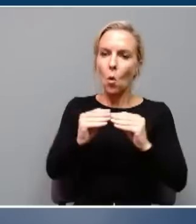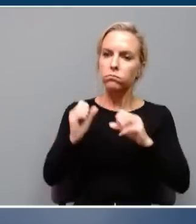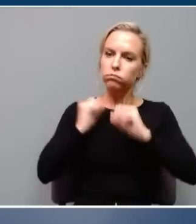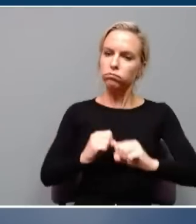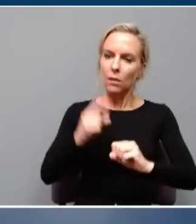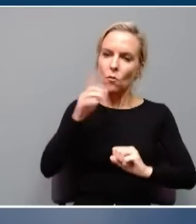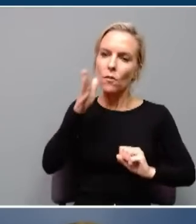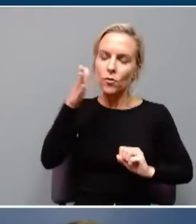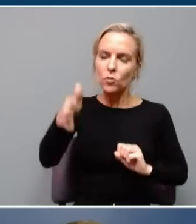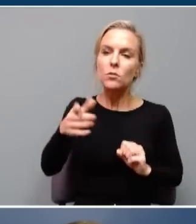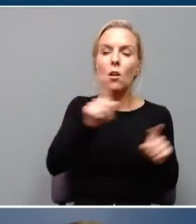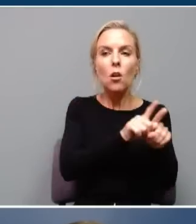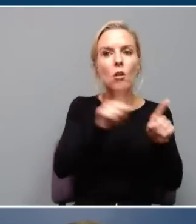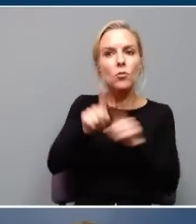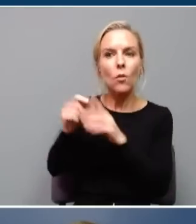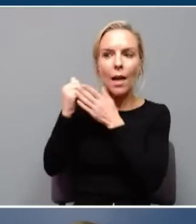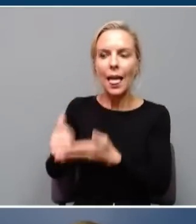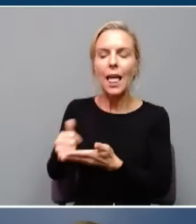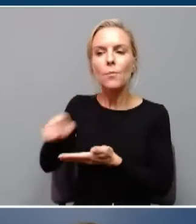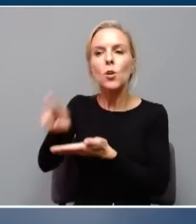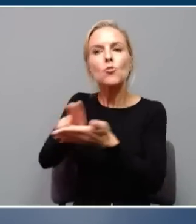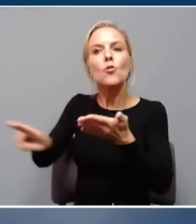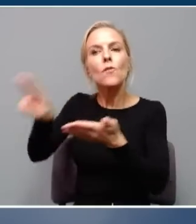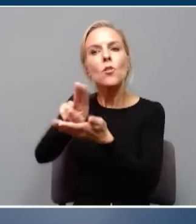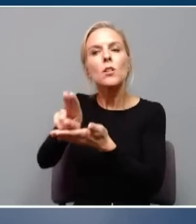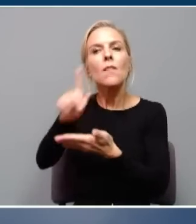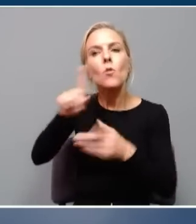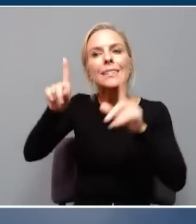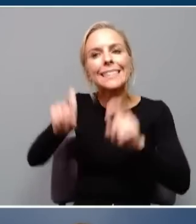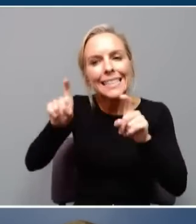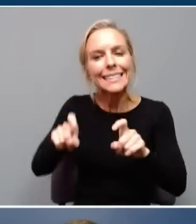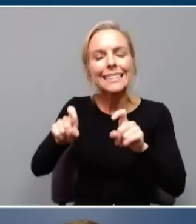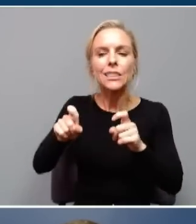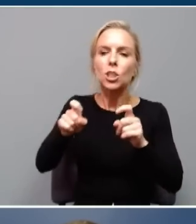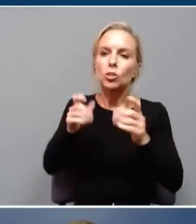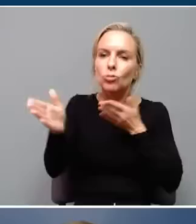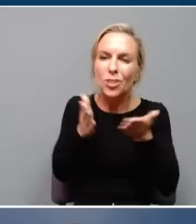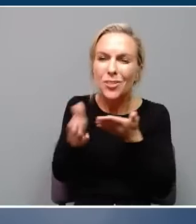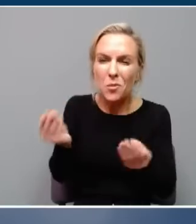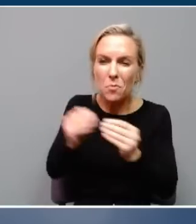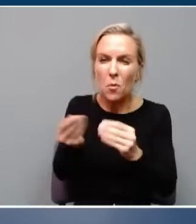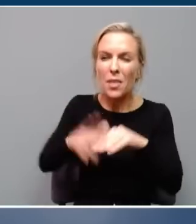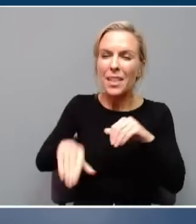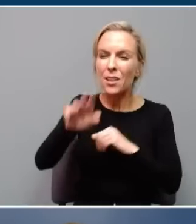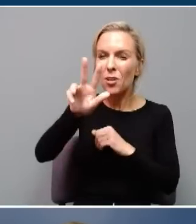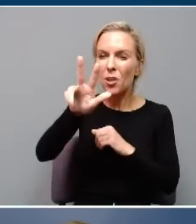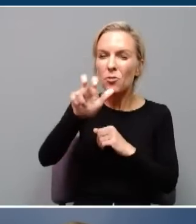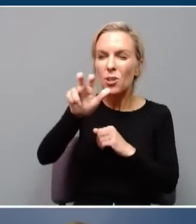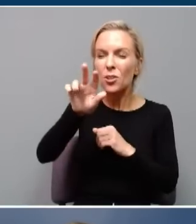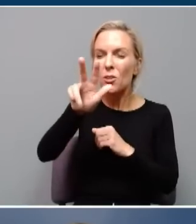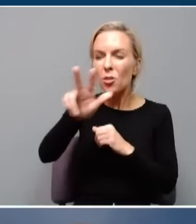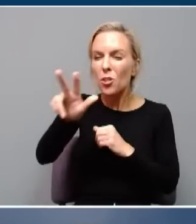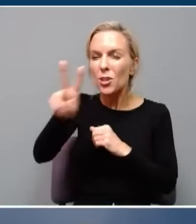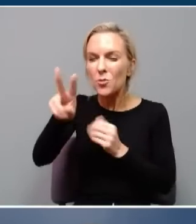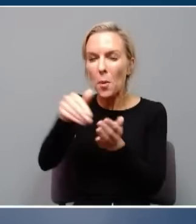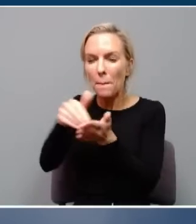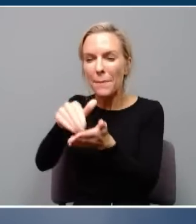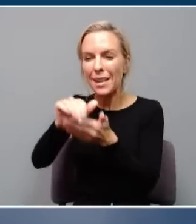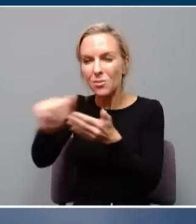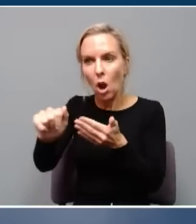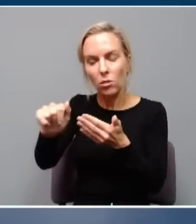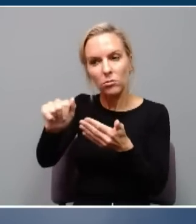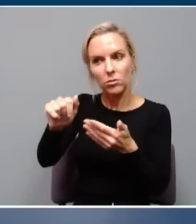of the different testing that we did and a lot of the services, more than $332 million flowing into our universities